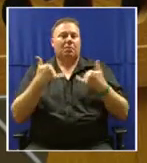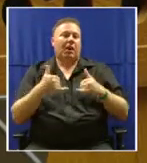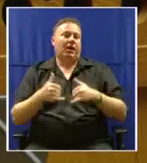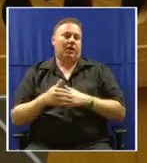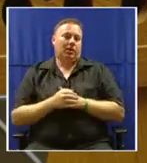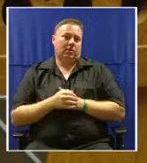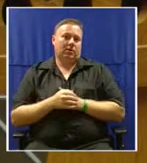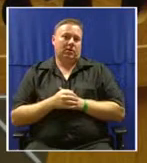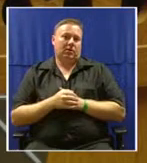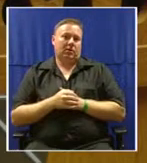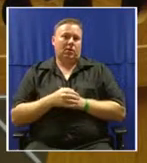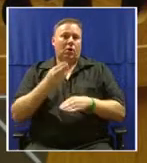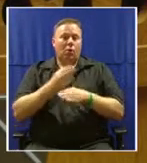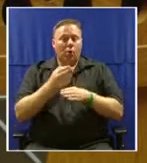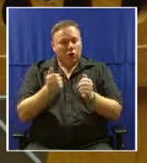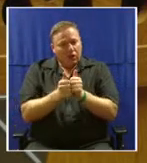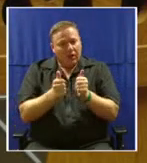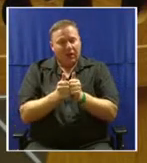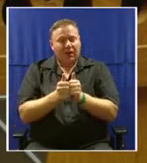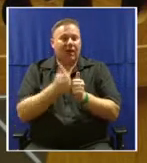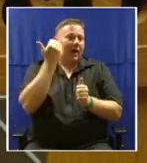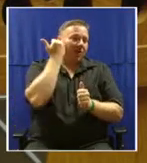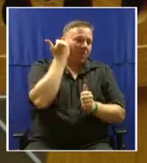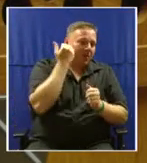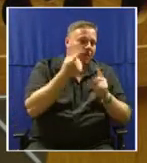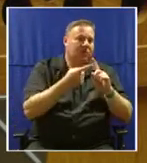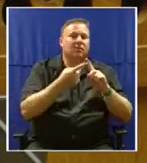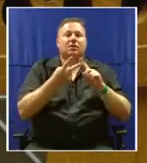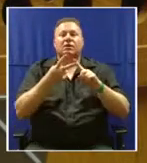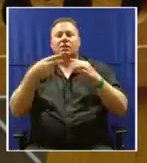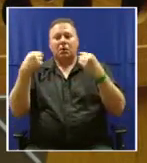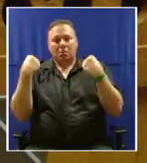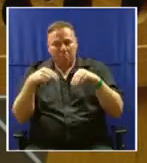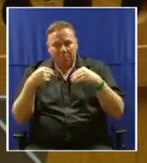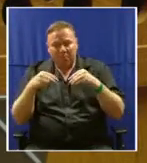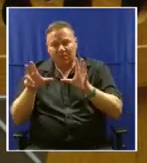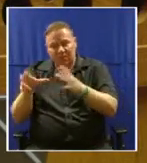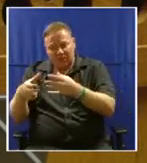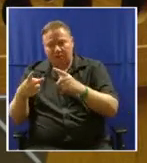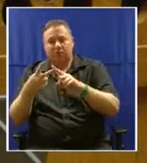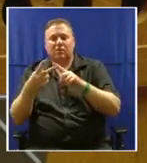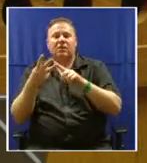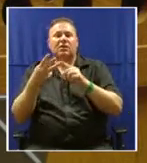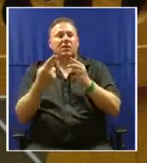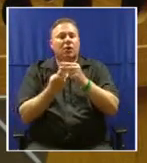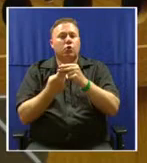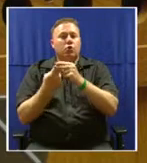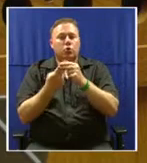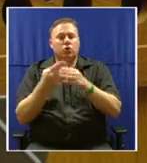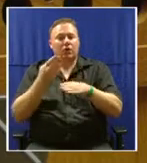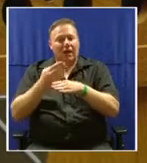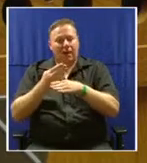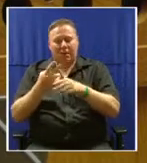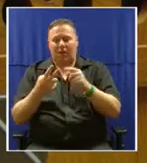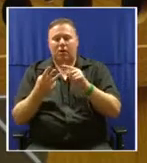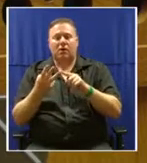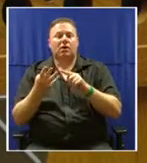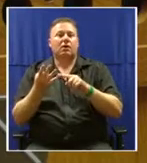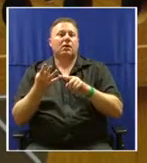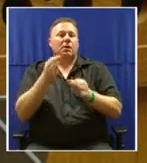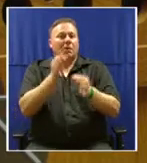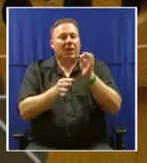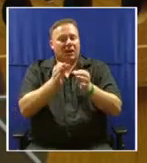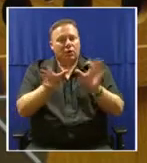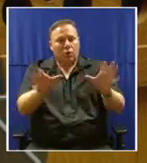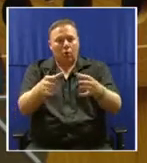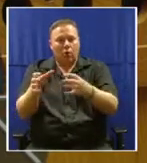as business, as labor, as political parties, and all of society to clear